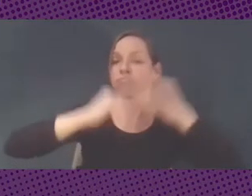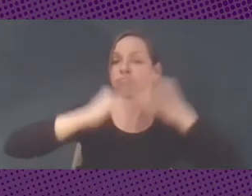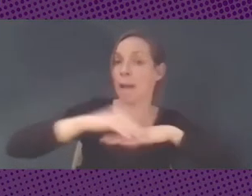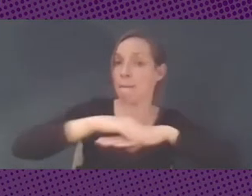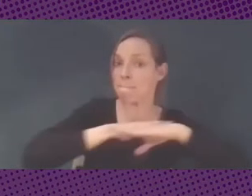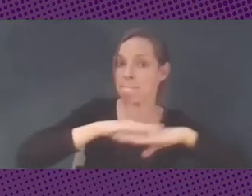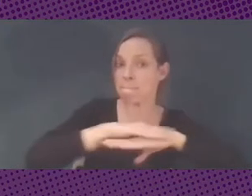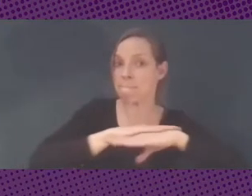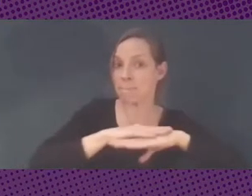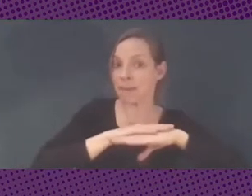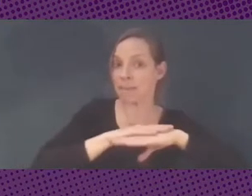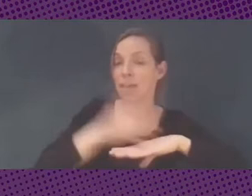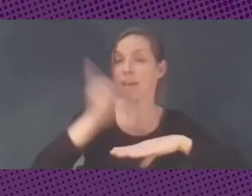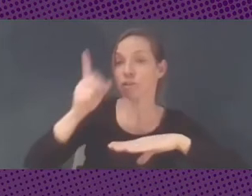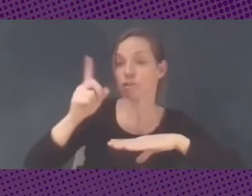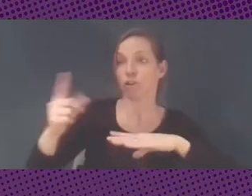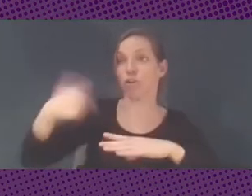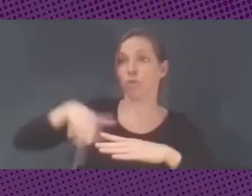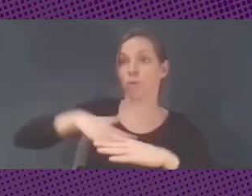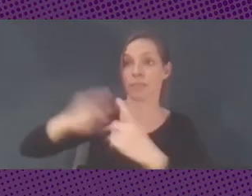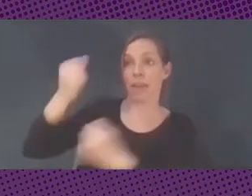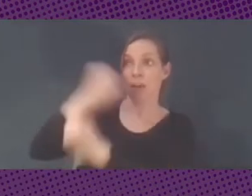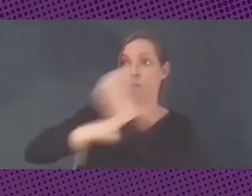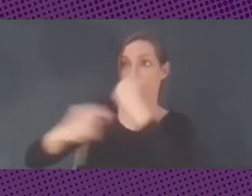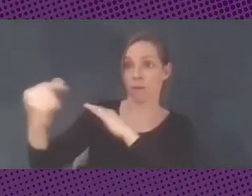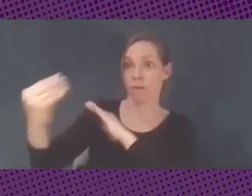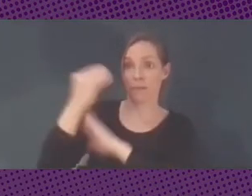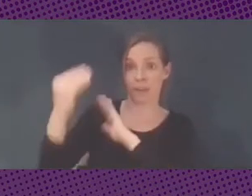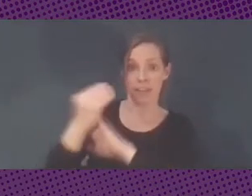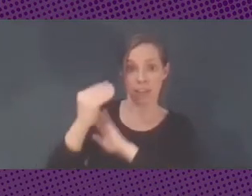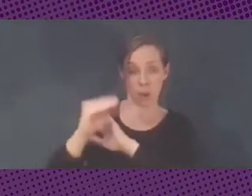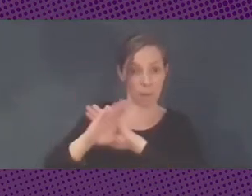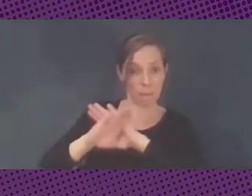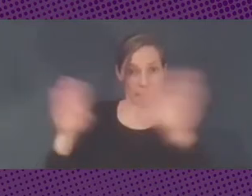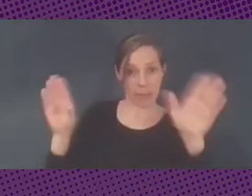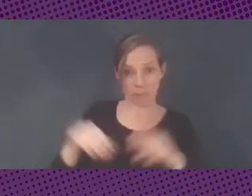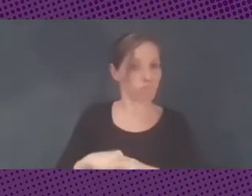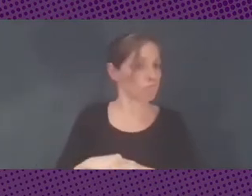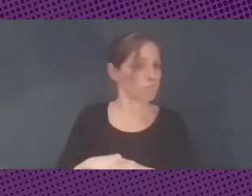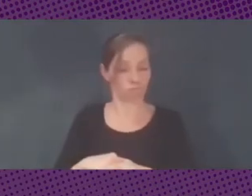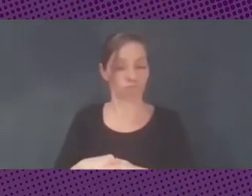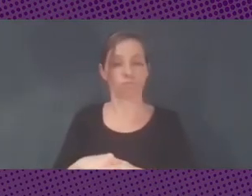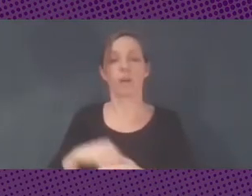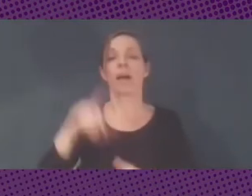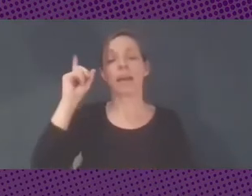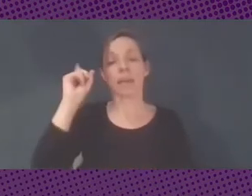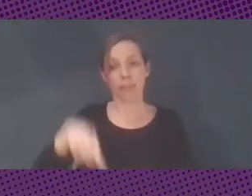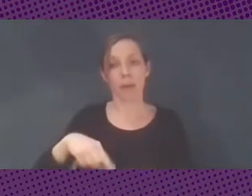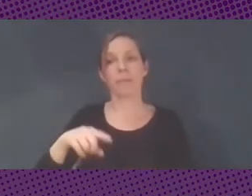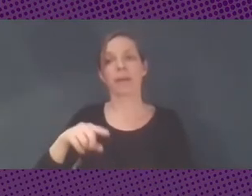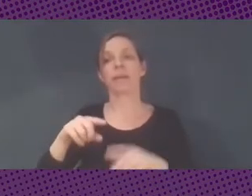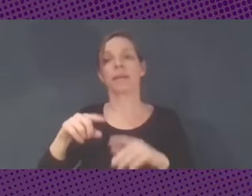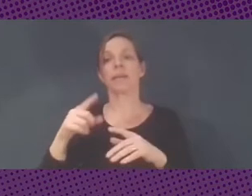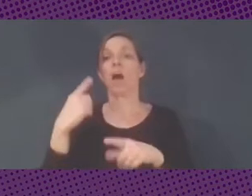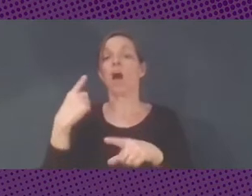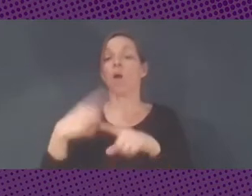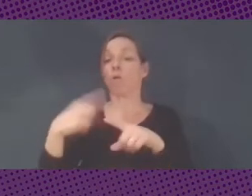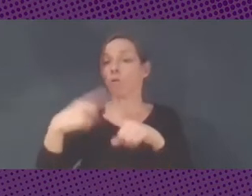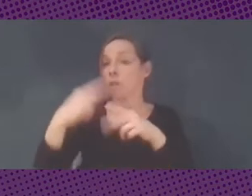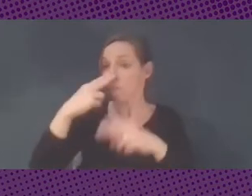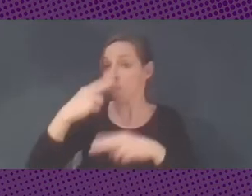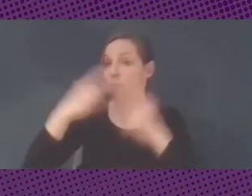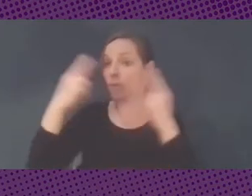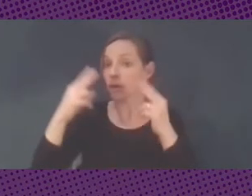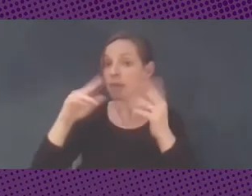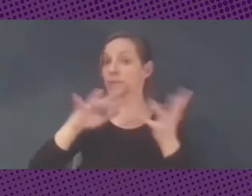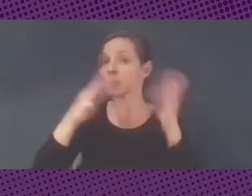commodifying or privatizing public goods. It is also about reimagining the role of